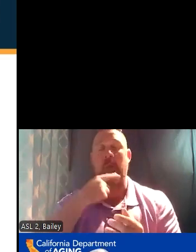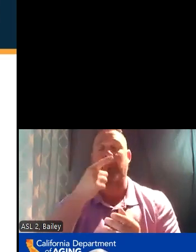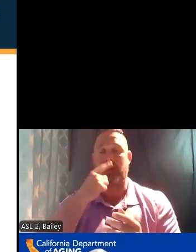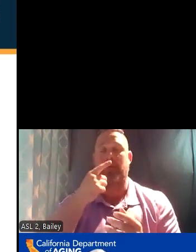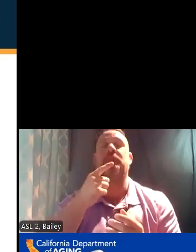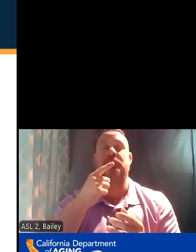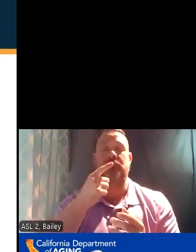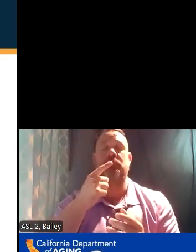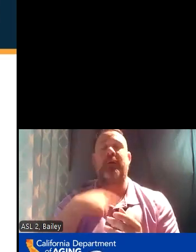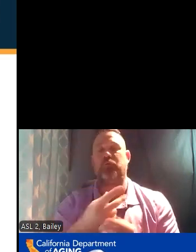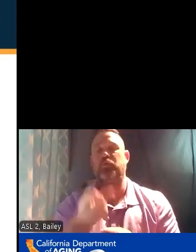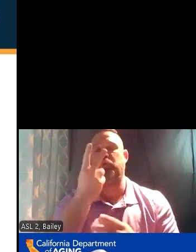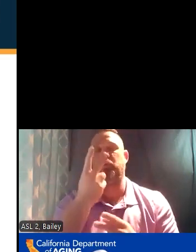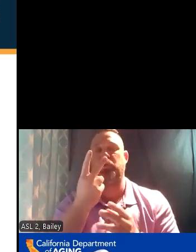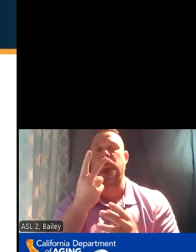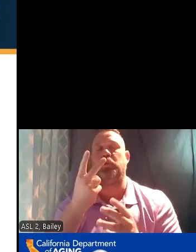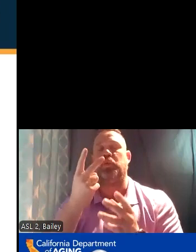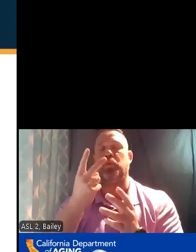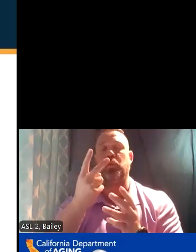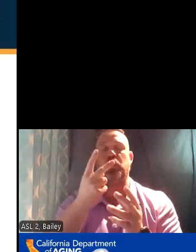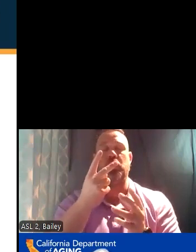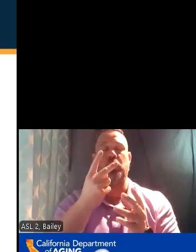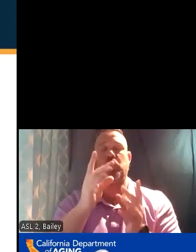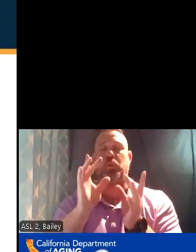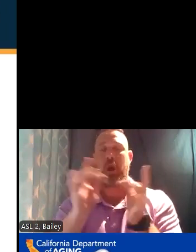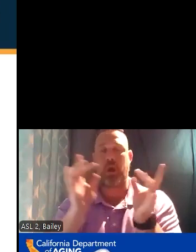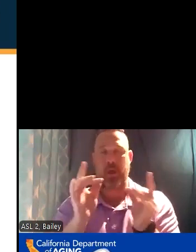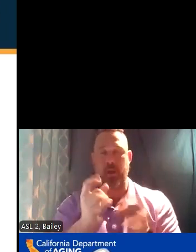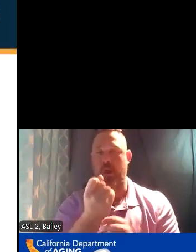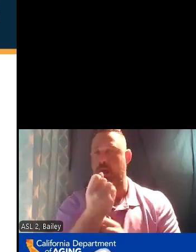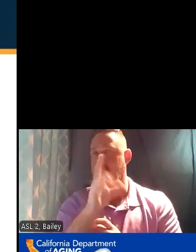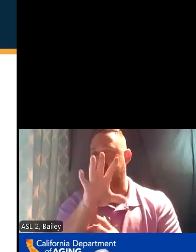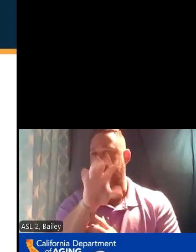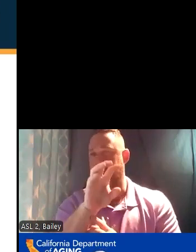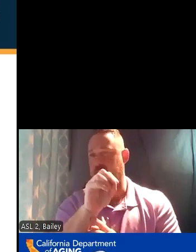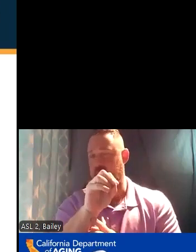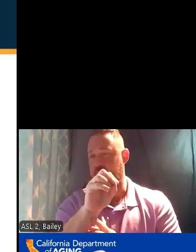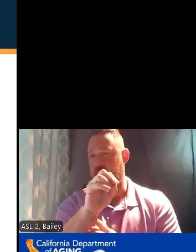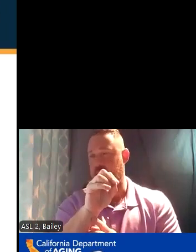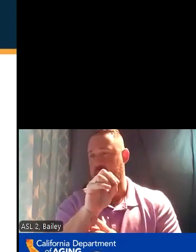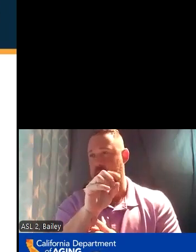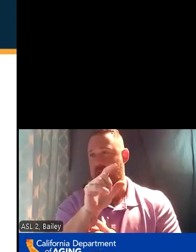two public comment periods, one at approximately 11:50